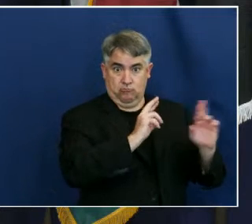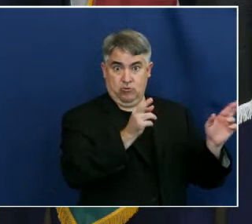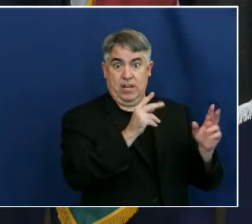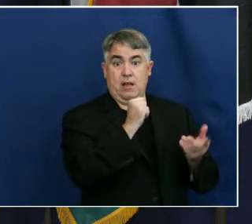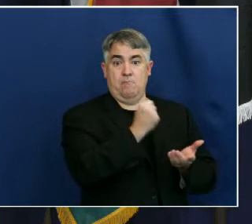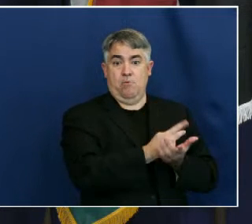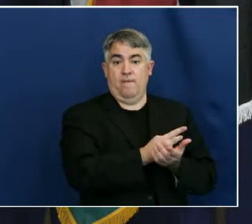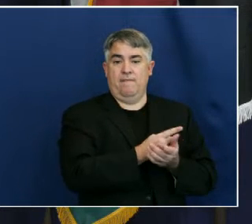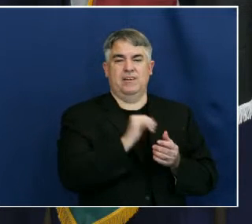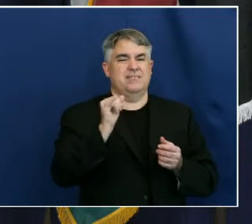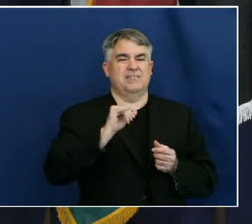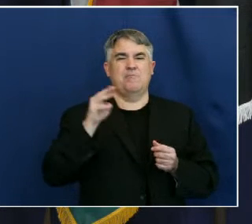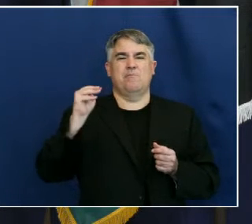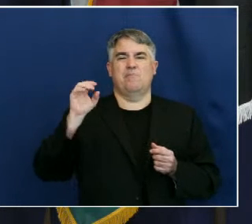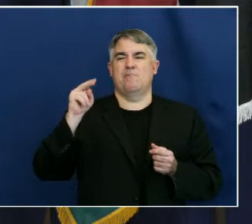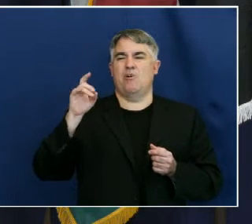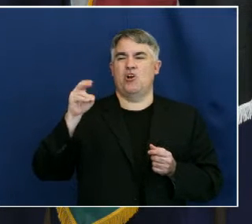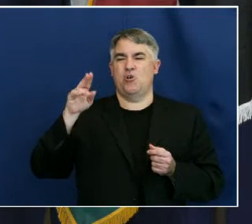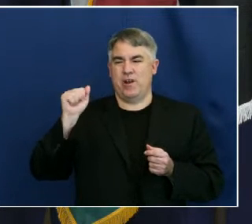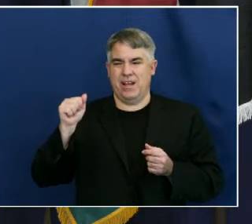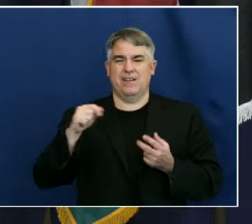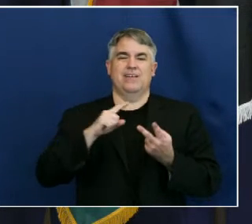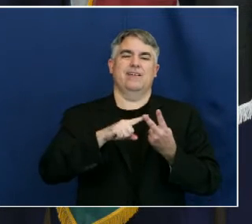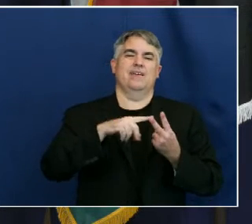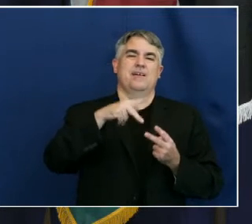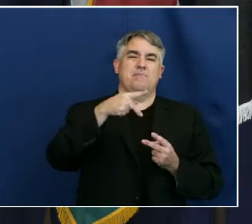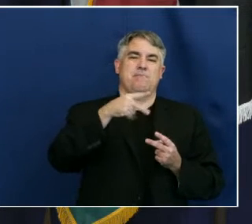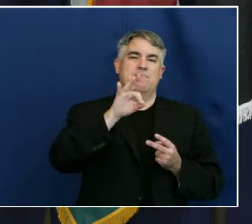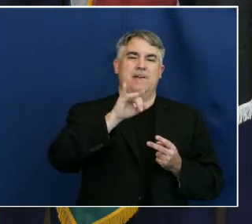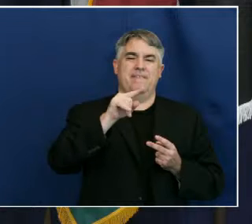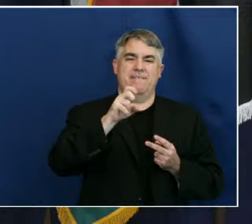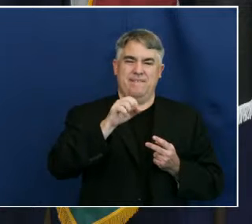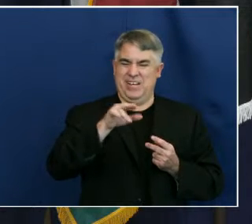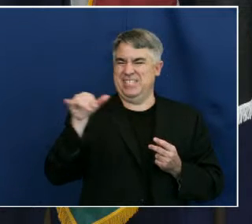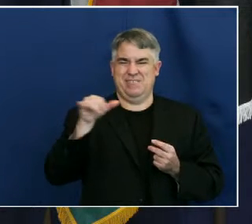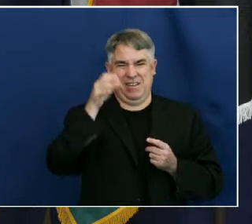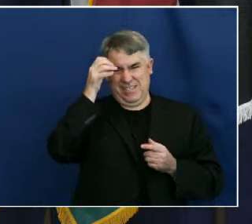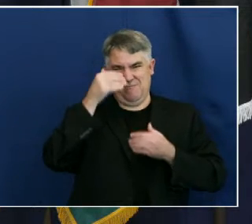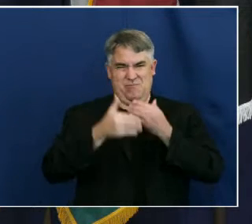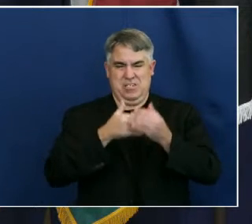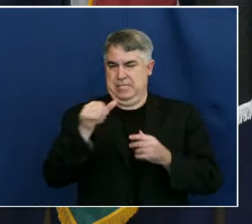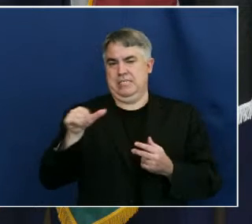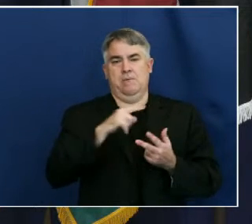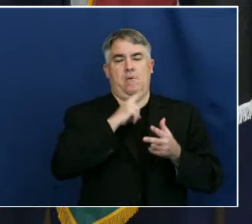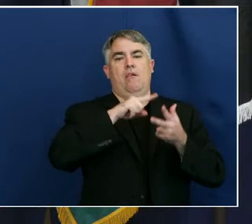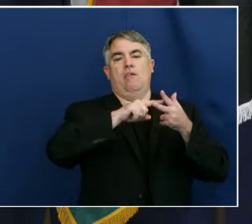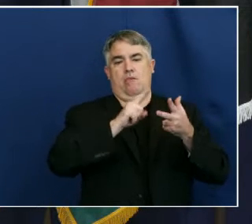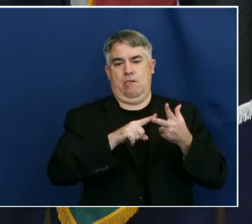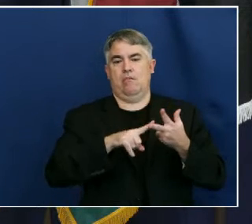Moderna occurs, we will see additional vaccines